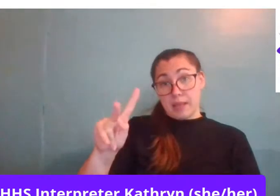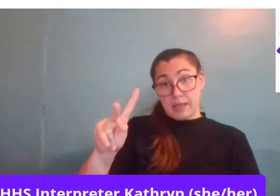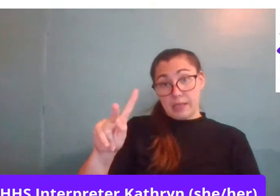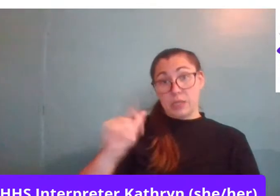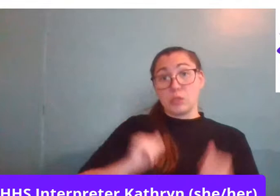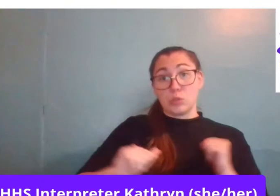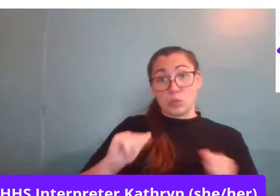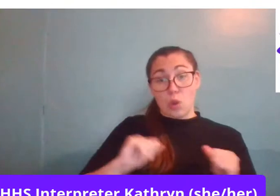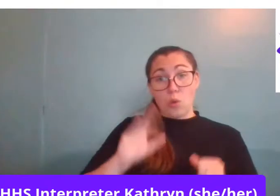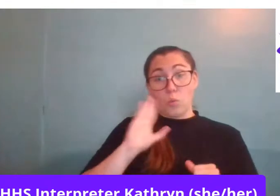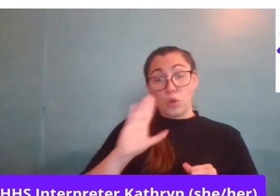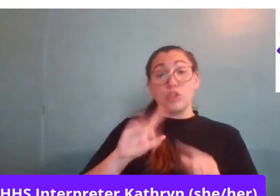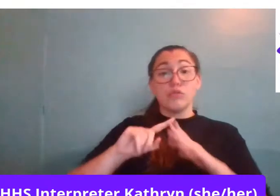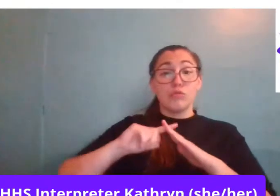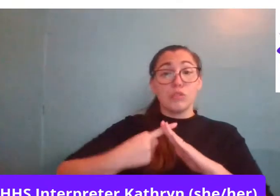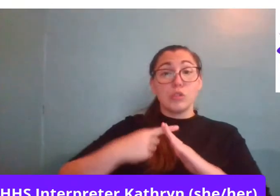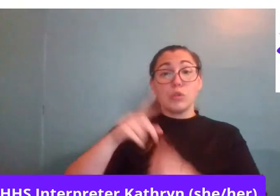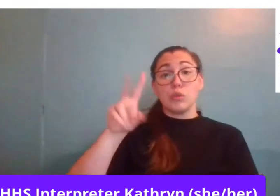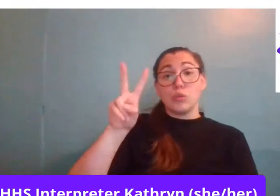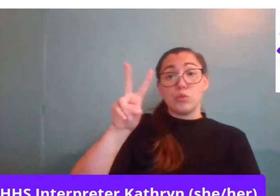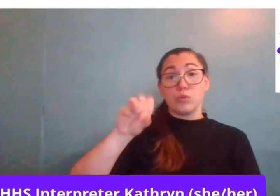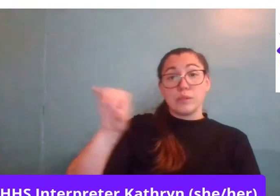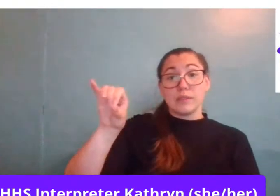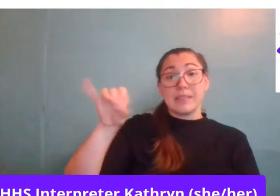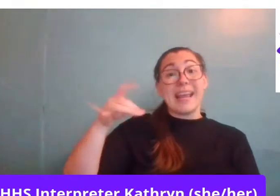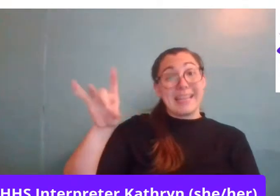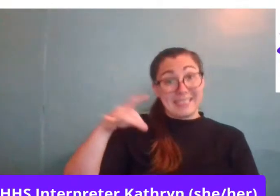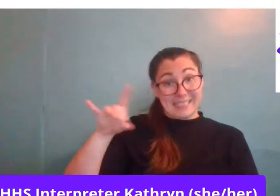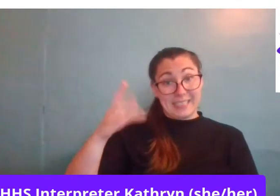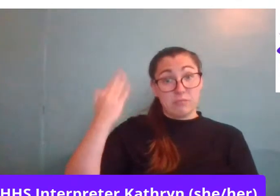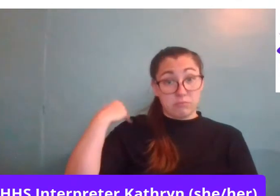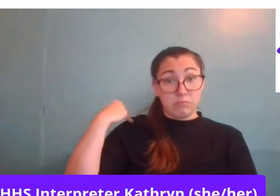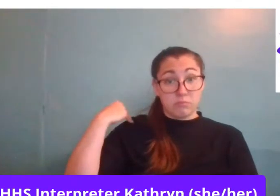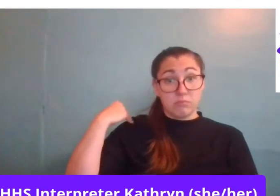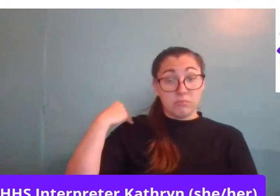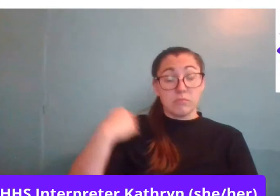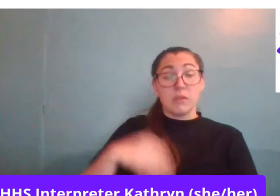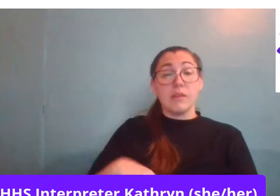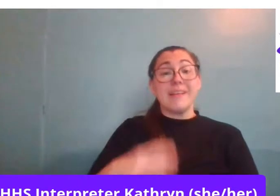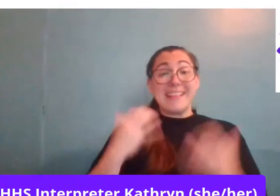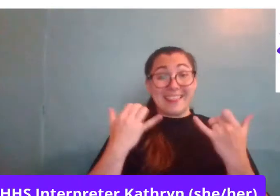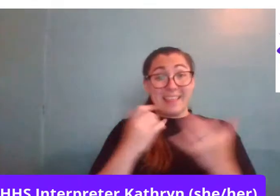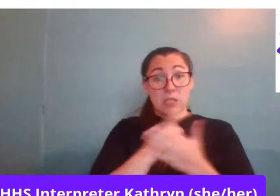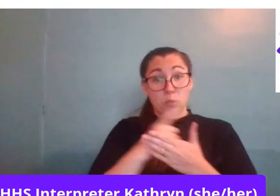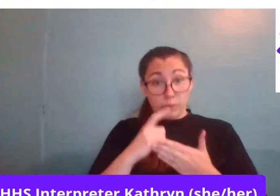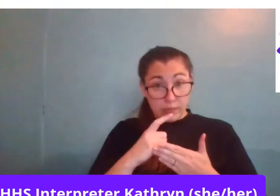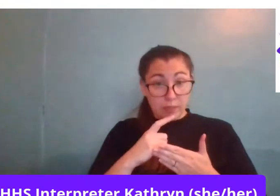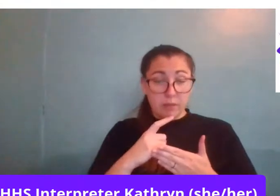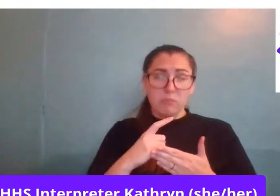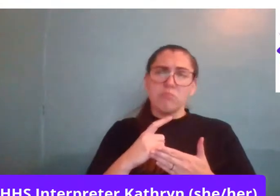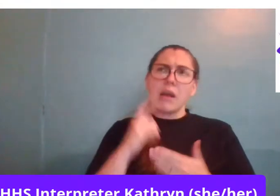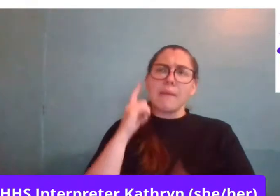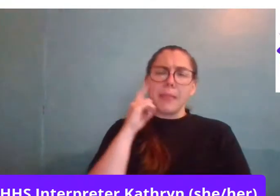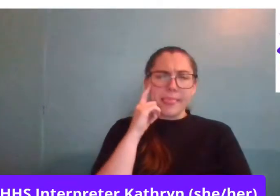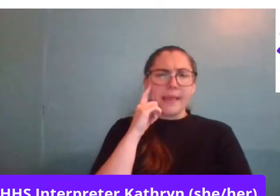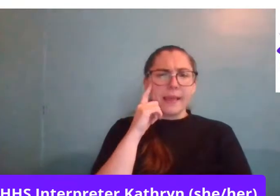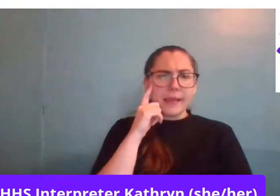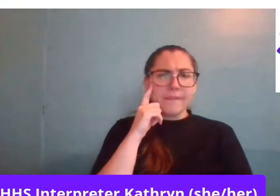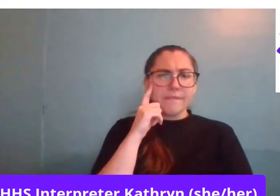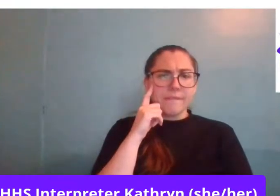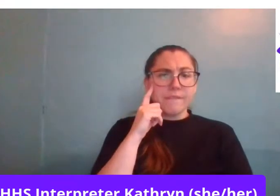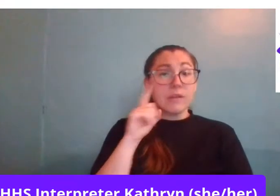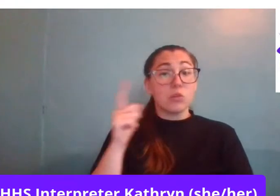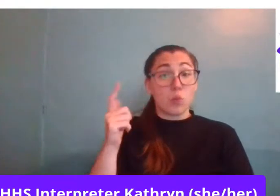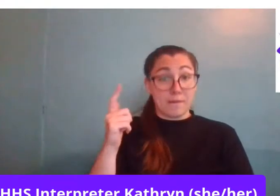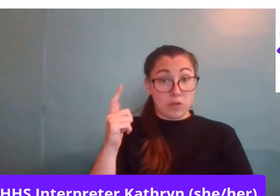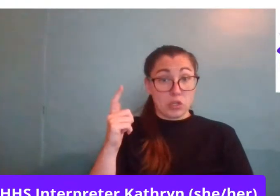of 2018. This week, well, I believe the